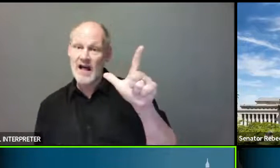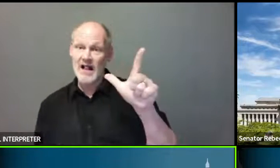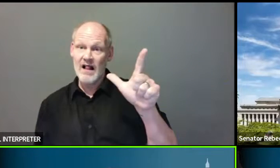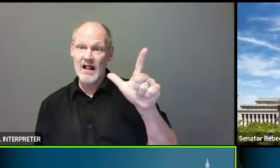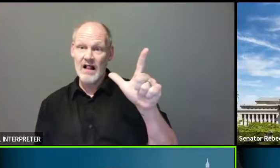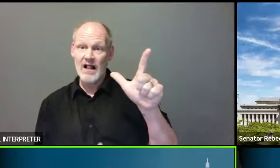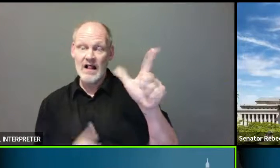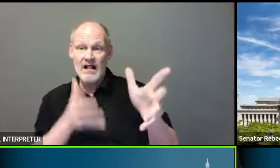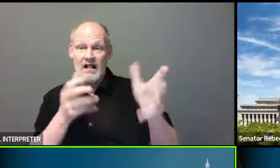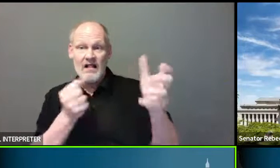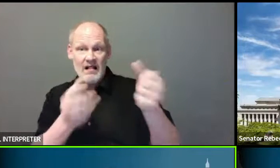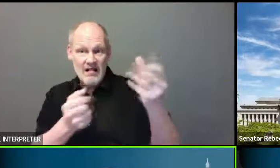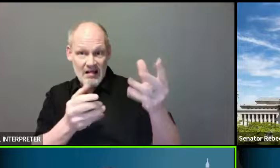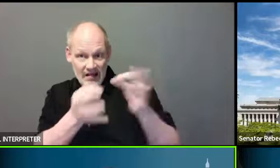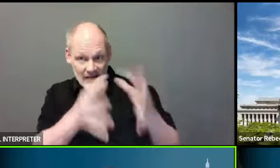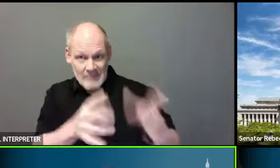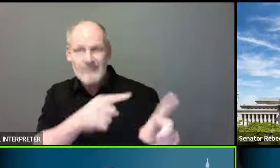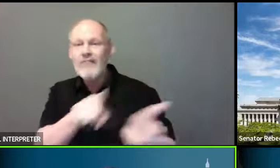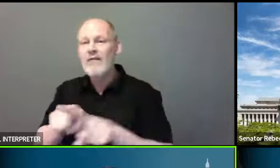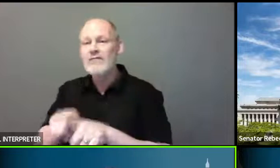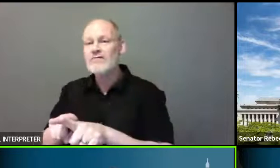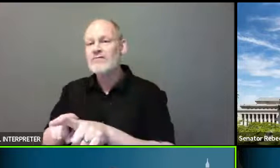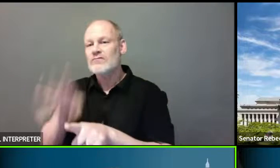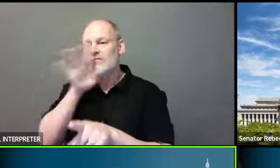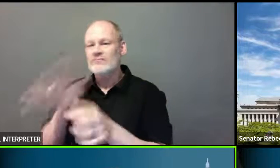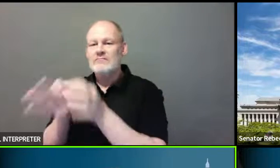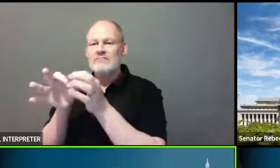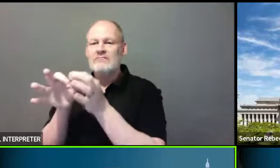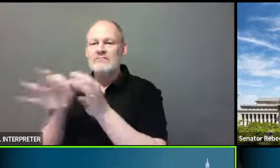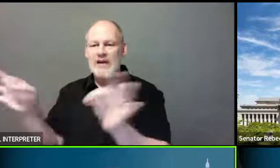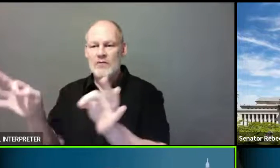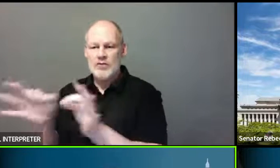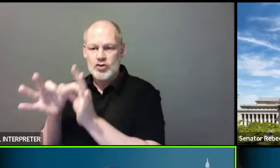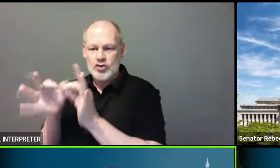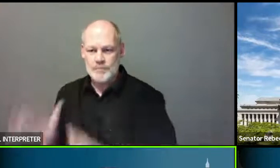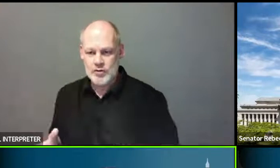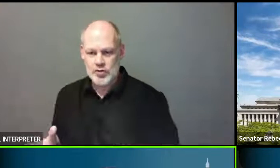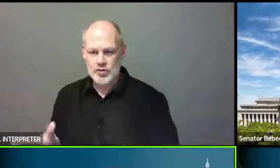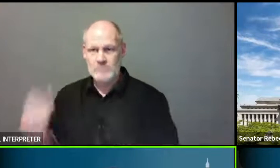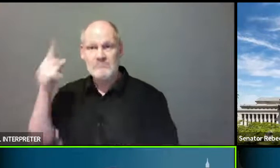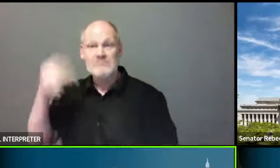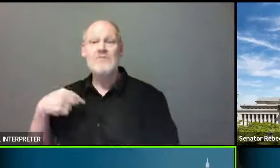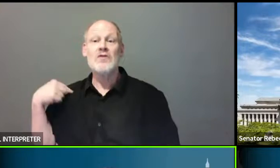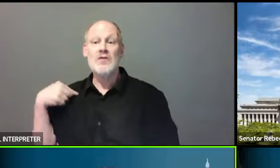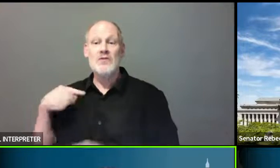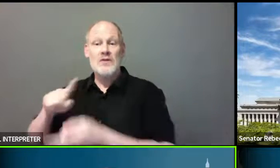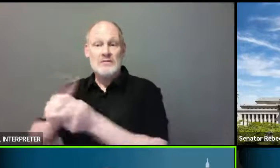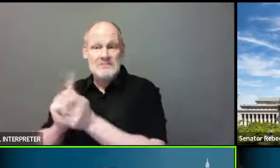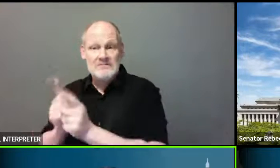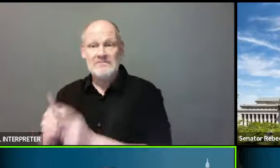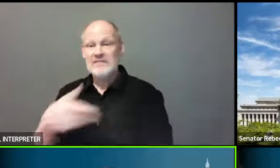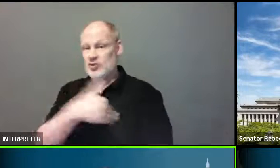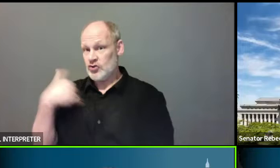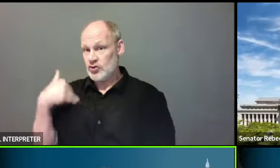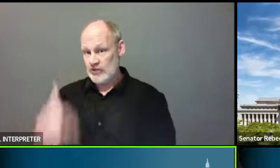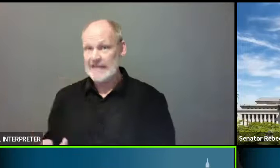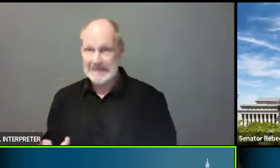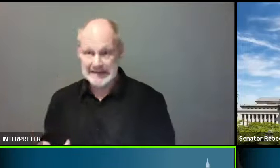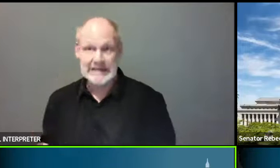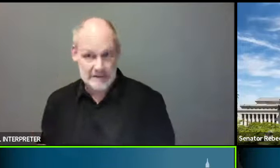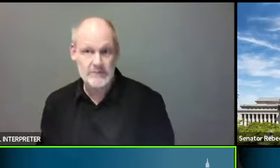well as our foreign language interpreters. We have Chinese speaking interpreters with us this